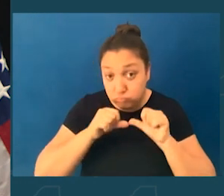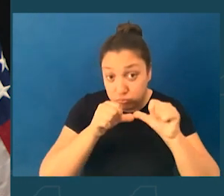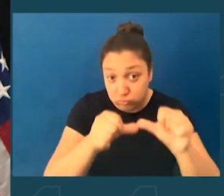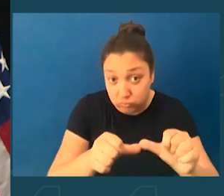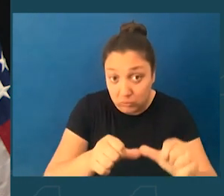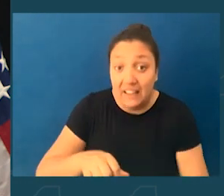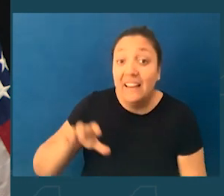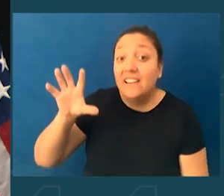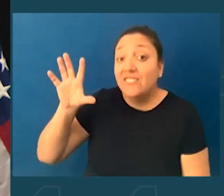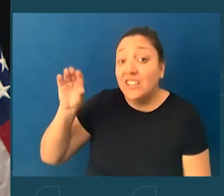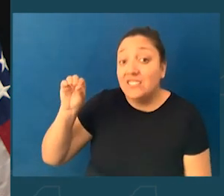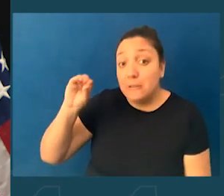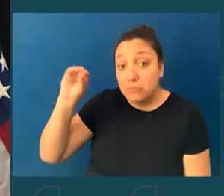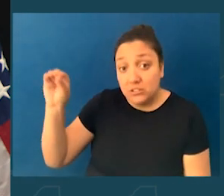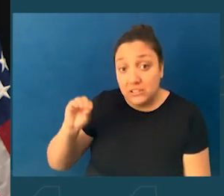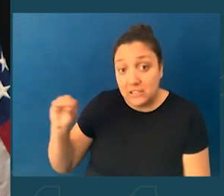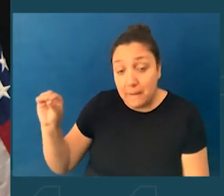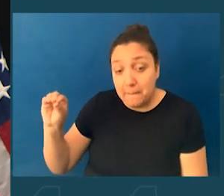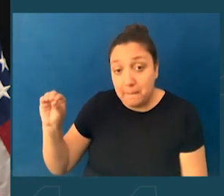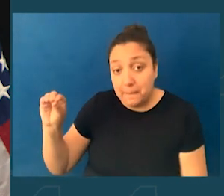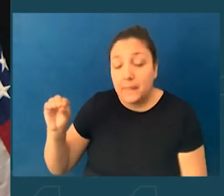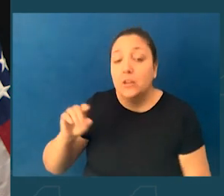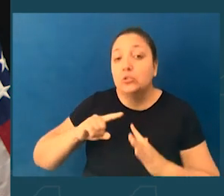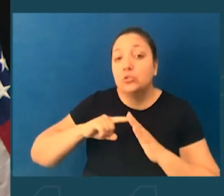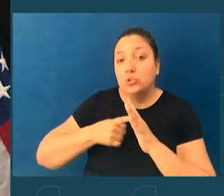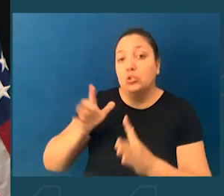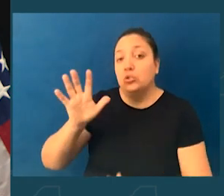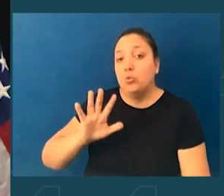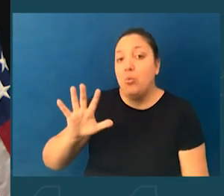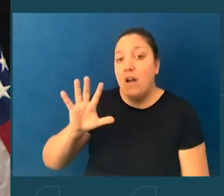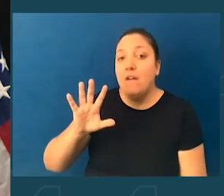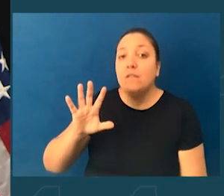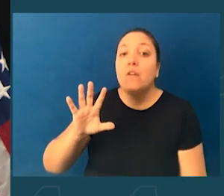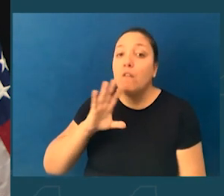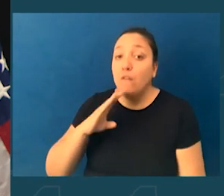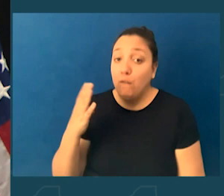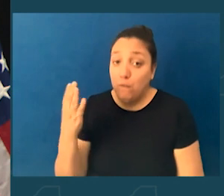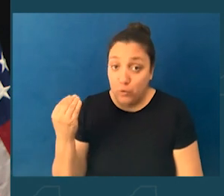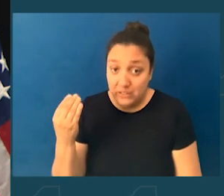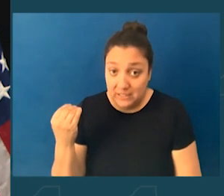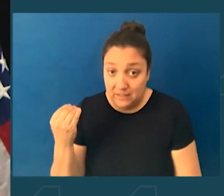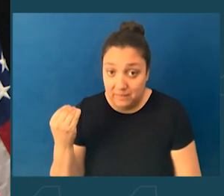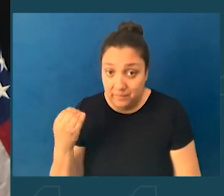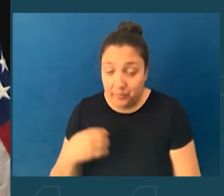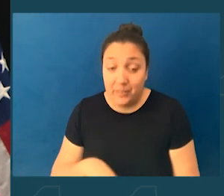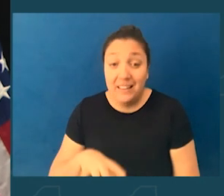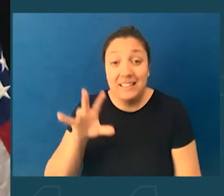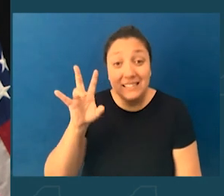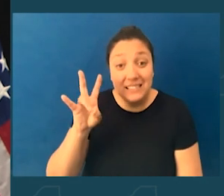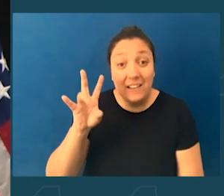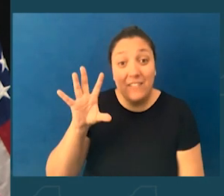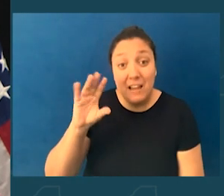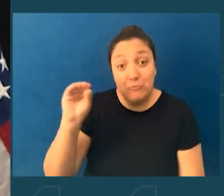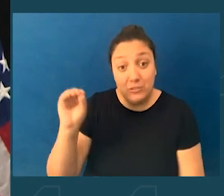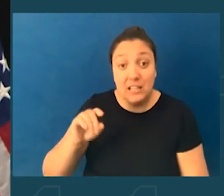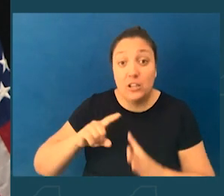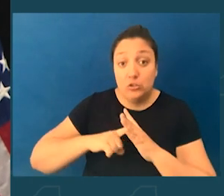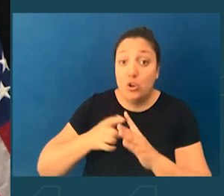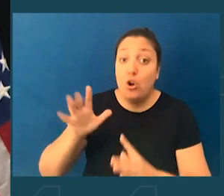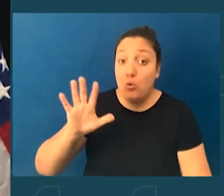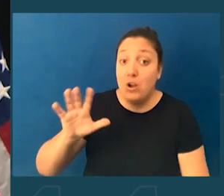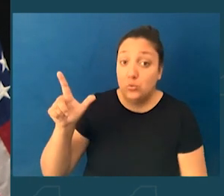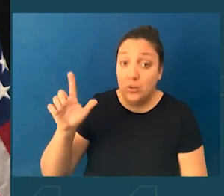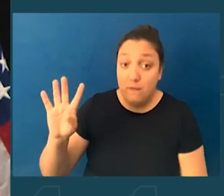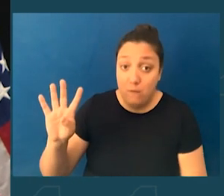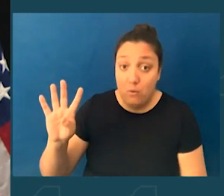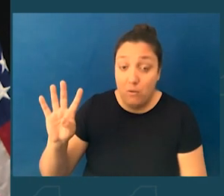50% of all mental illness begins by age 14, 75% by the age 24. And suicide